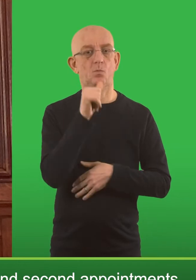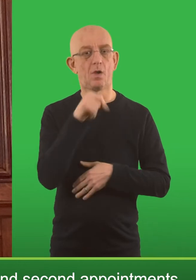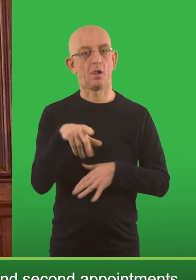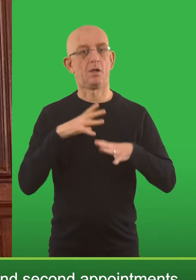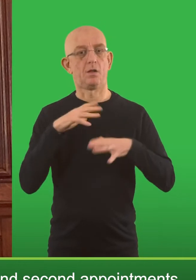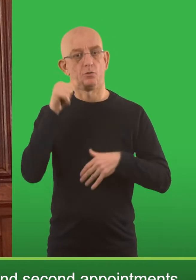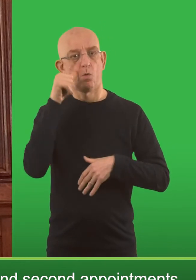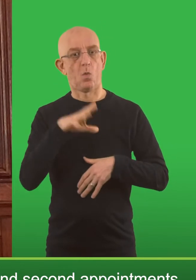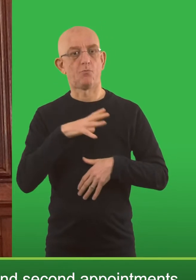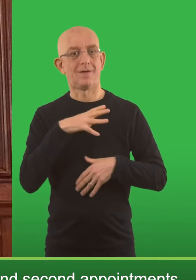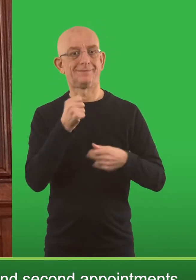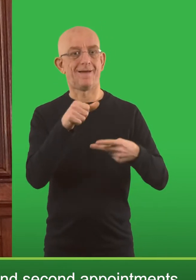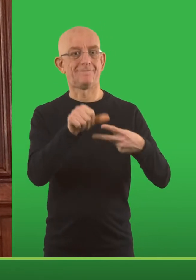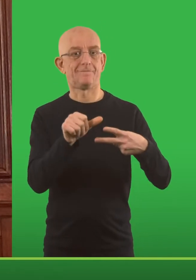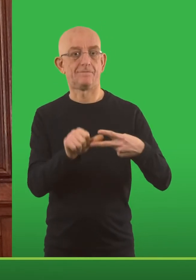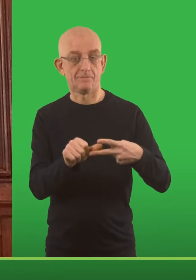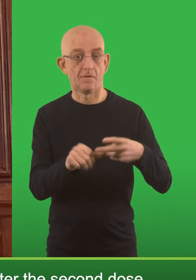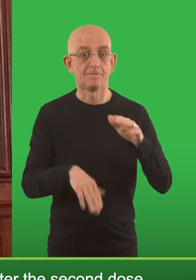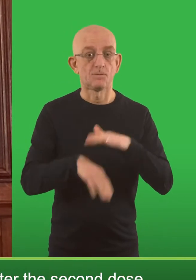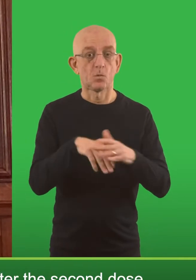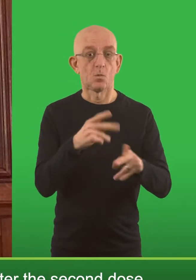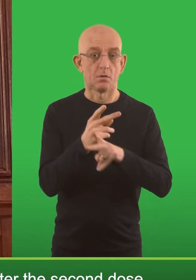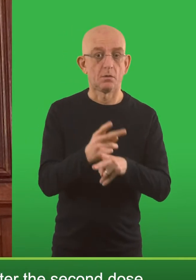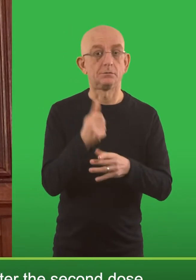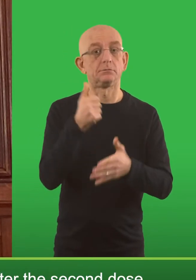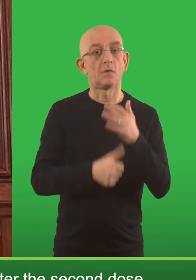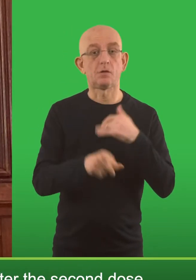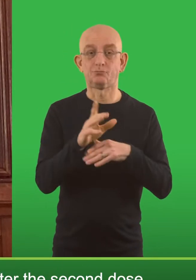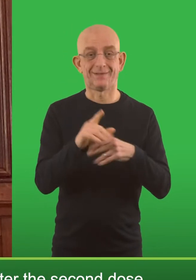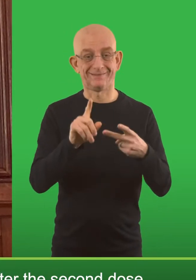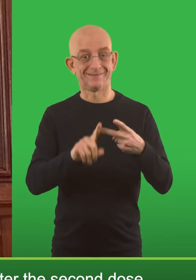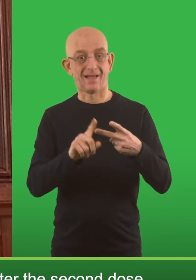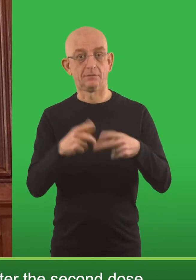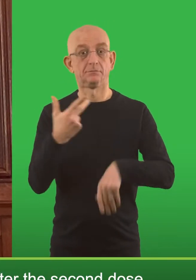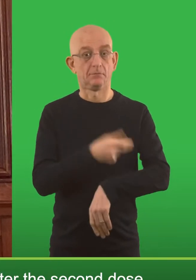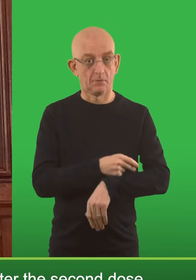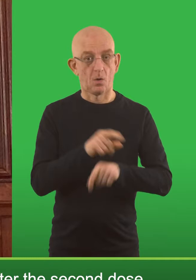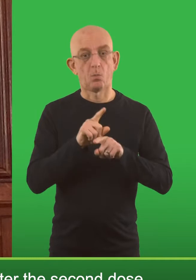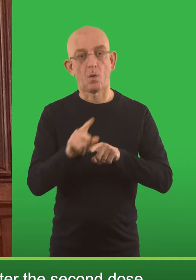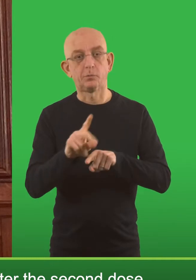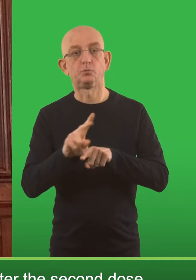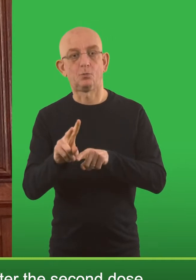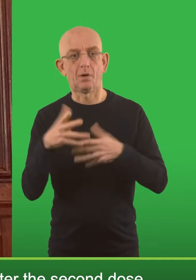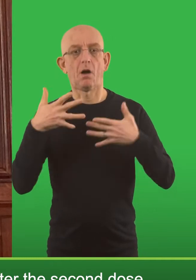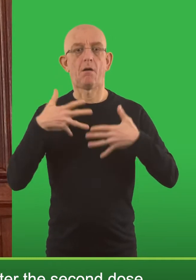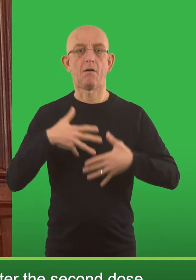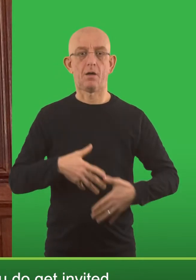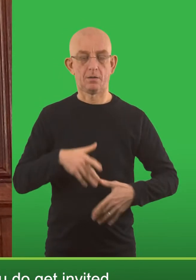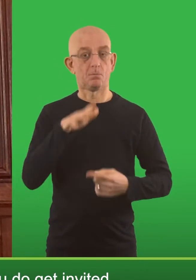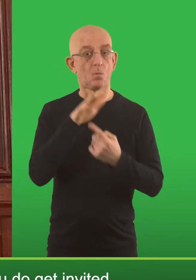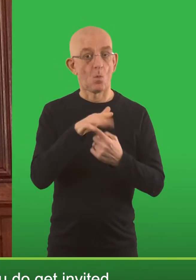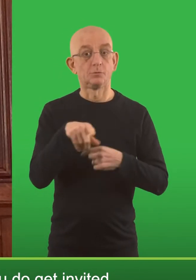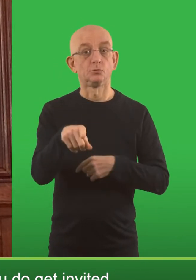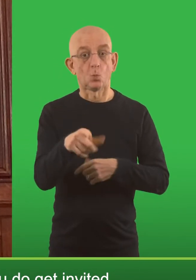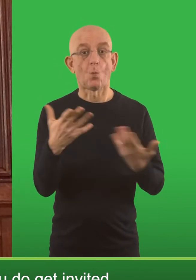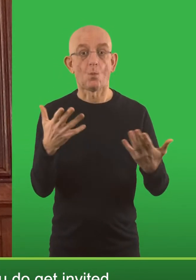thus you won't be contacted by your GP. Full protection kicks in about a week or 2 after the second dose, which